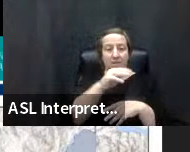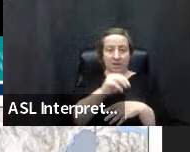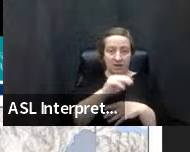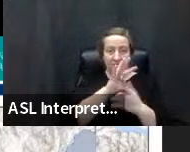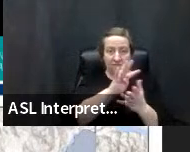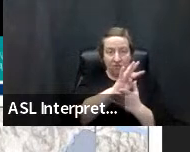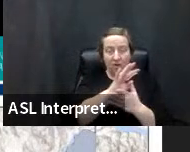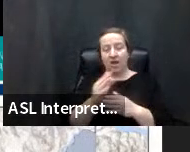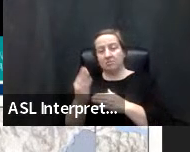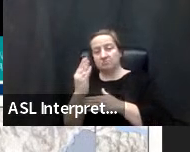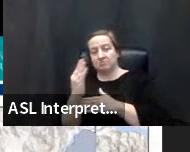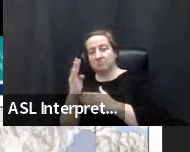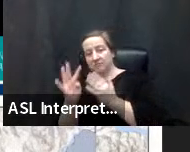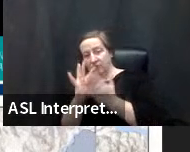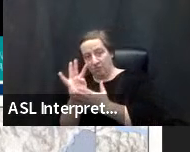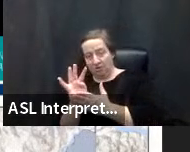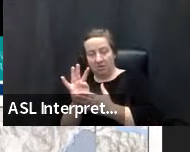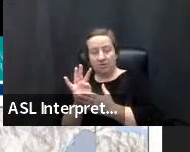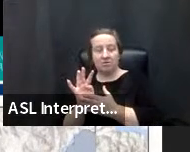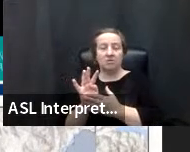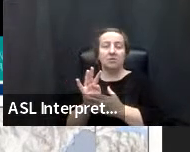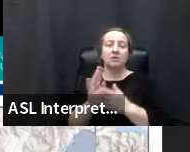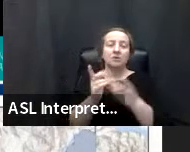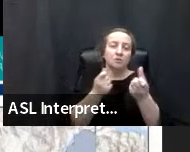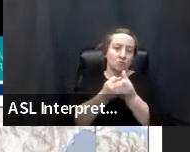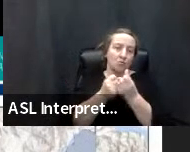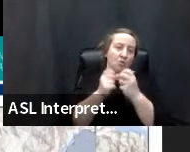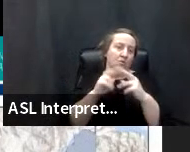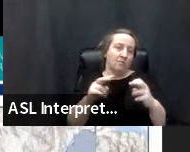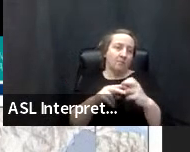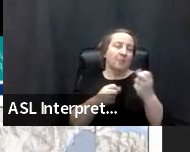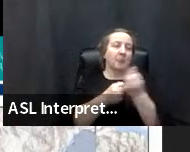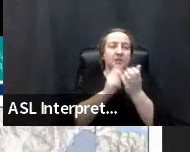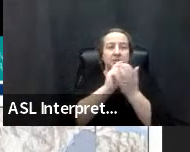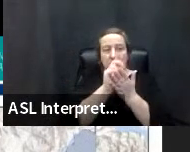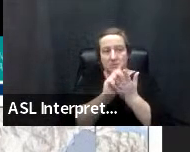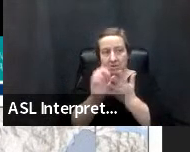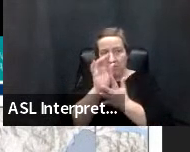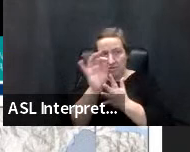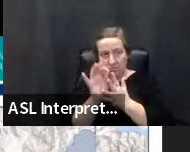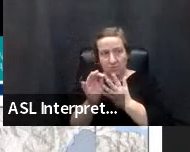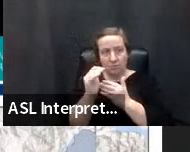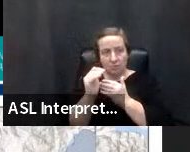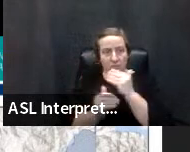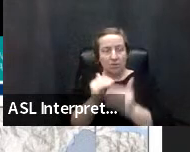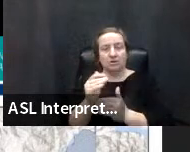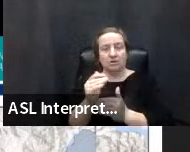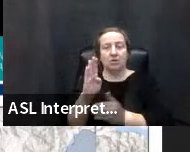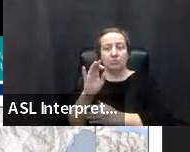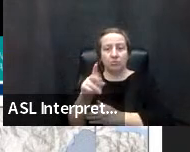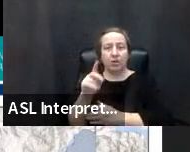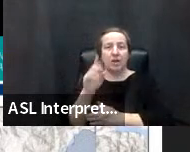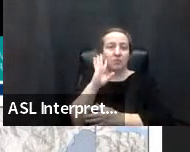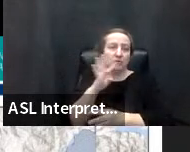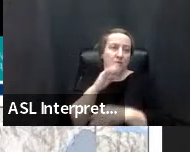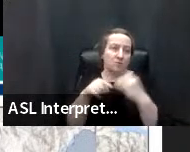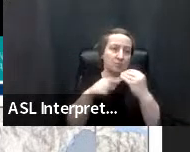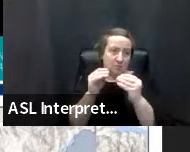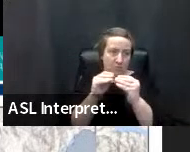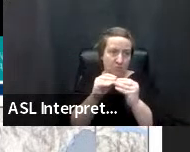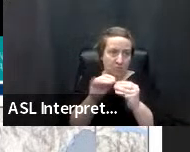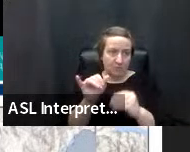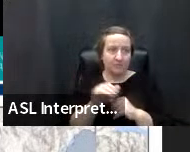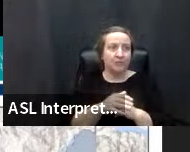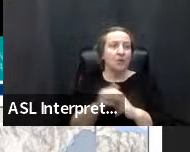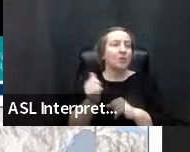hour and the AM 4 hour to kind of support the analysis and support the design option process that Brad will be getting into a little bit more. So